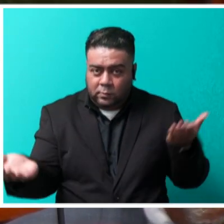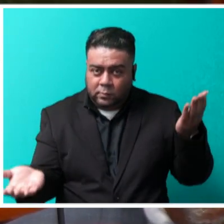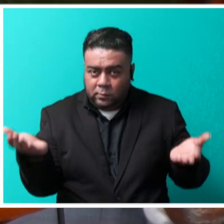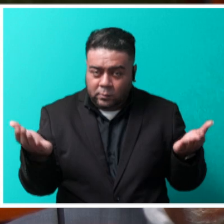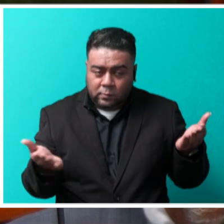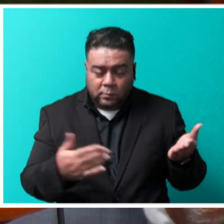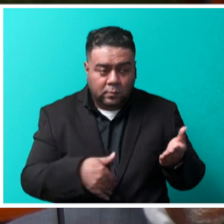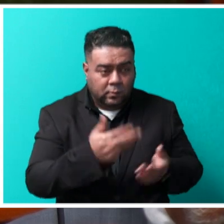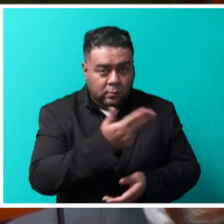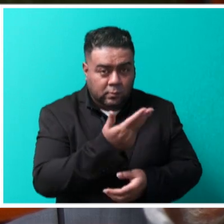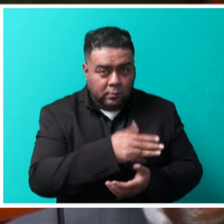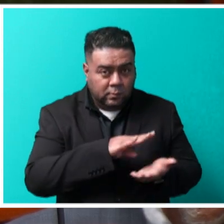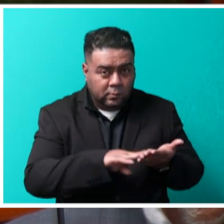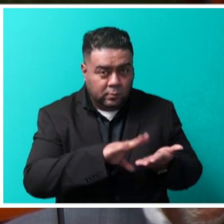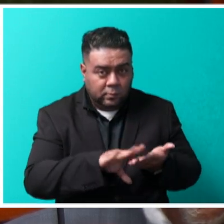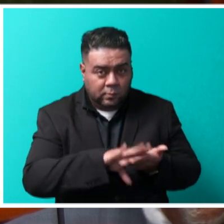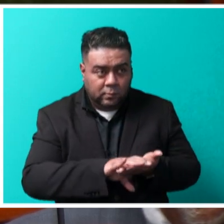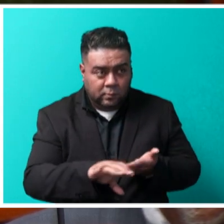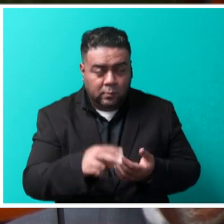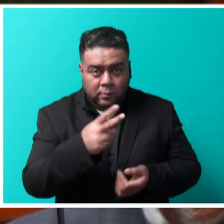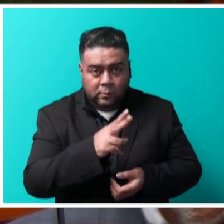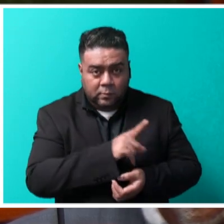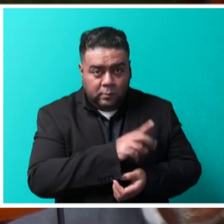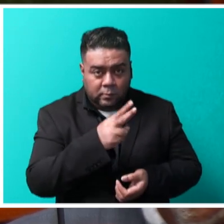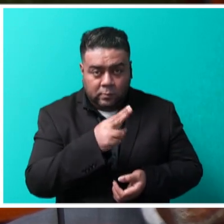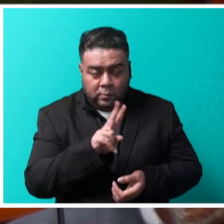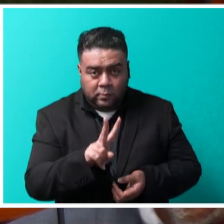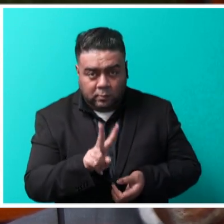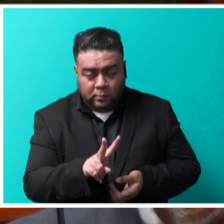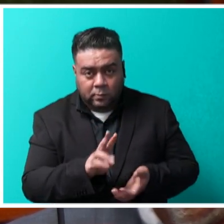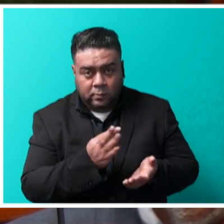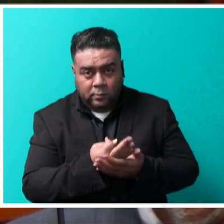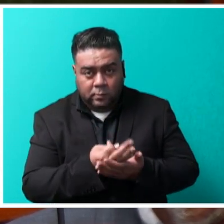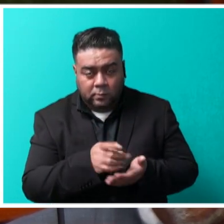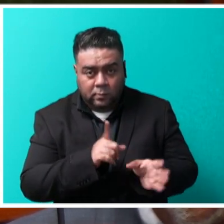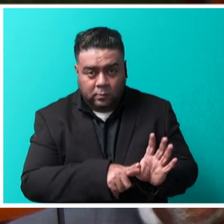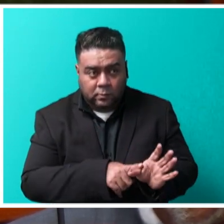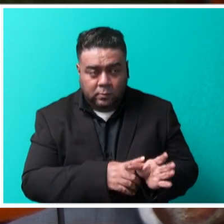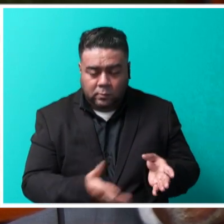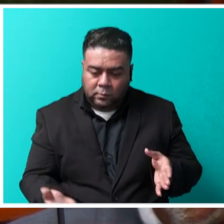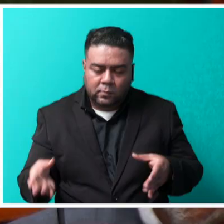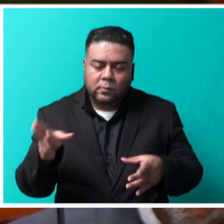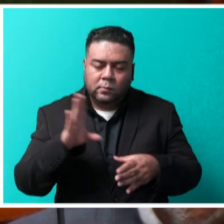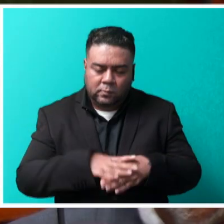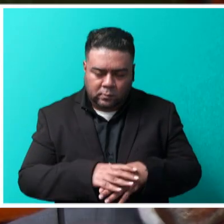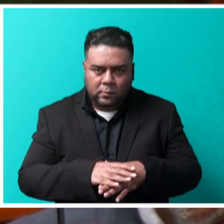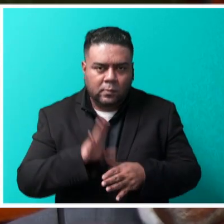budget stood at $19 million during the 2021-2022 financial year before this government took reign.